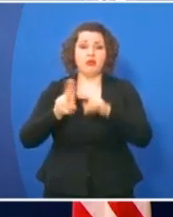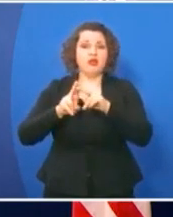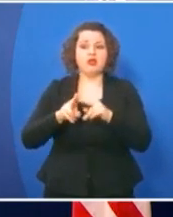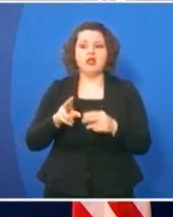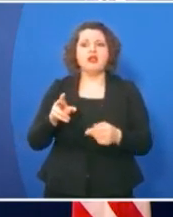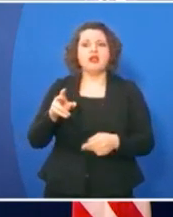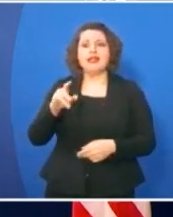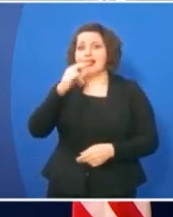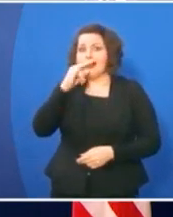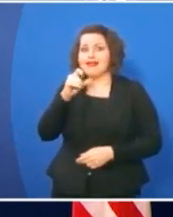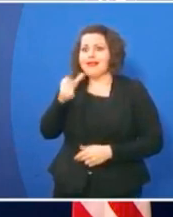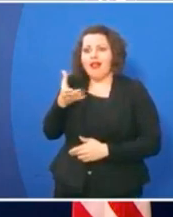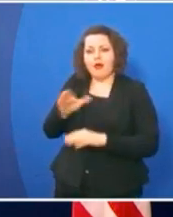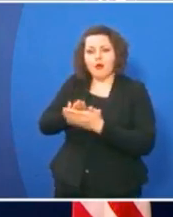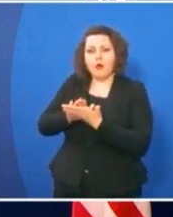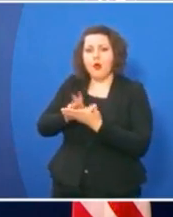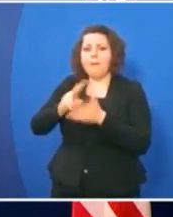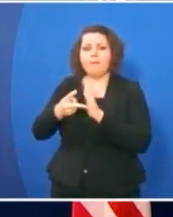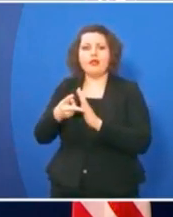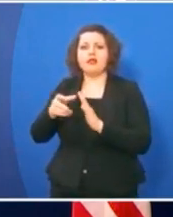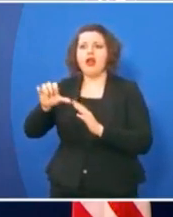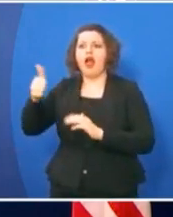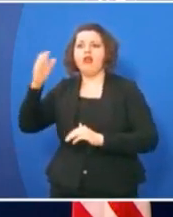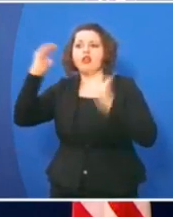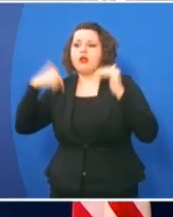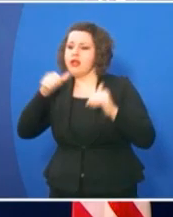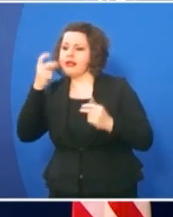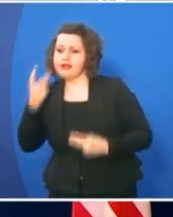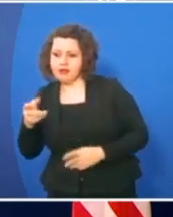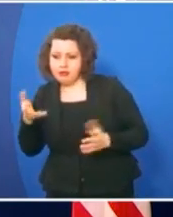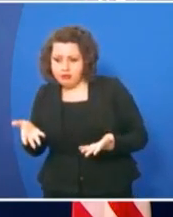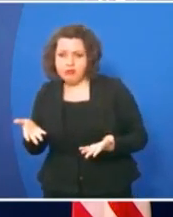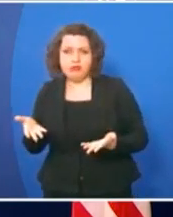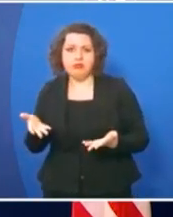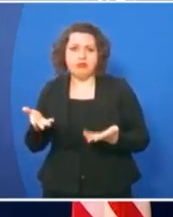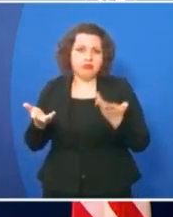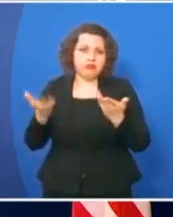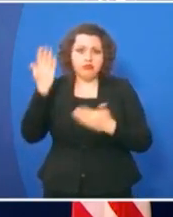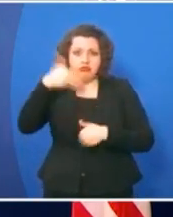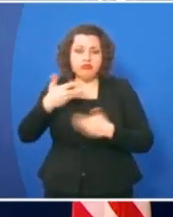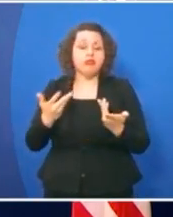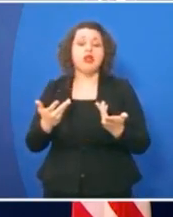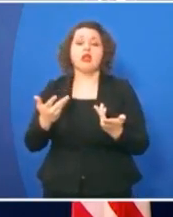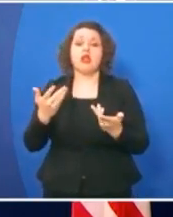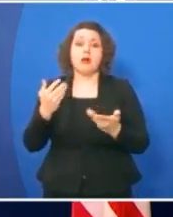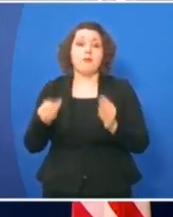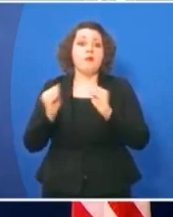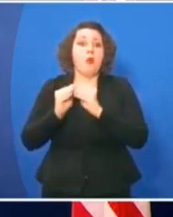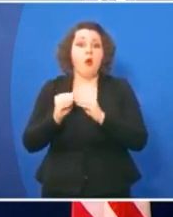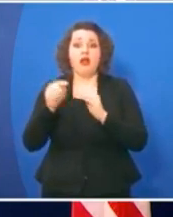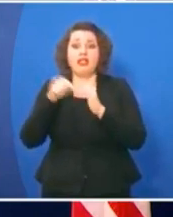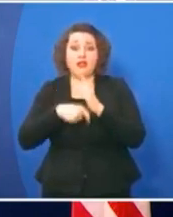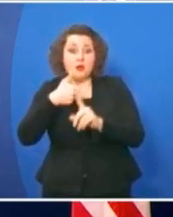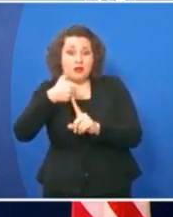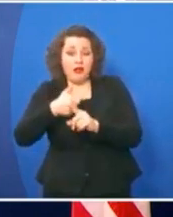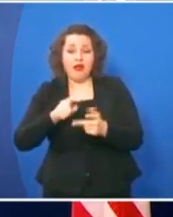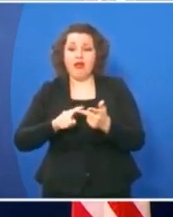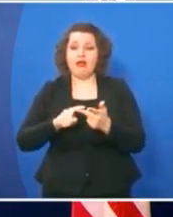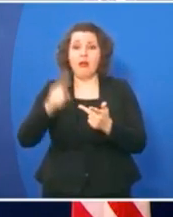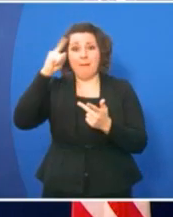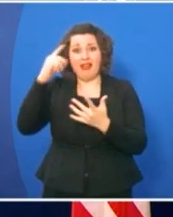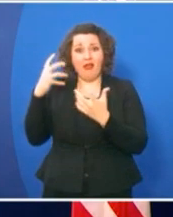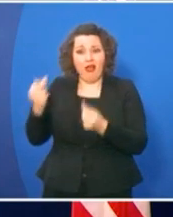not in school. You know, the additional uptick of suicides, mental well-being, families that are sitting there watching